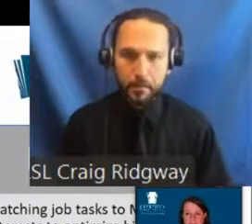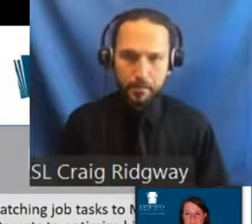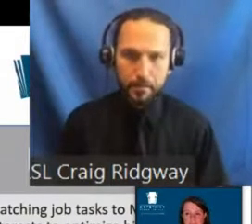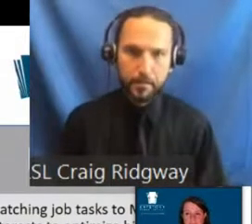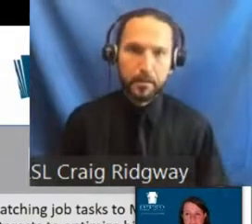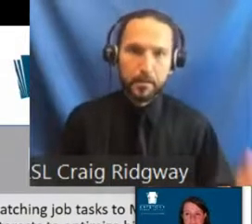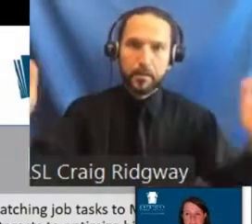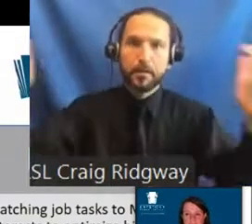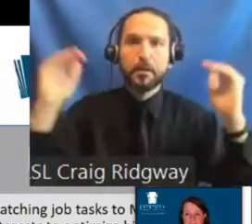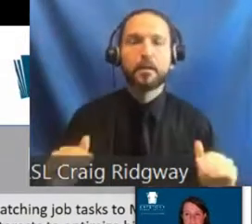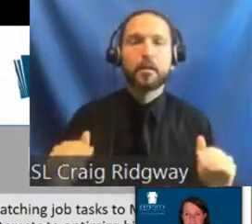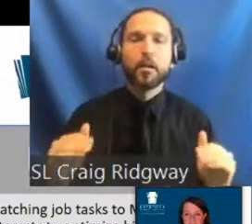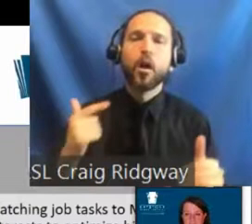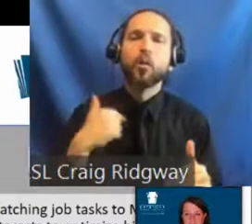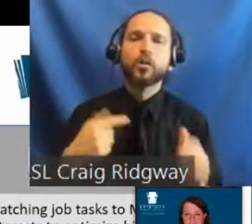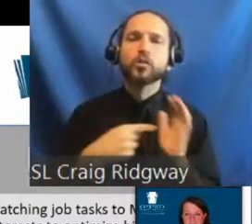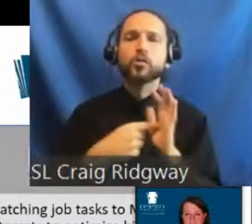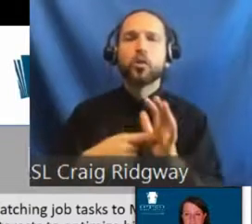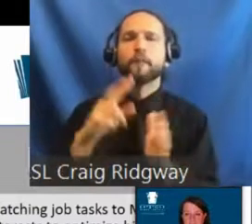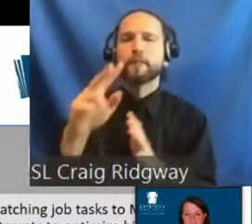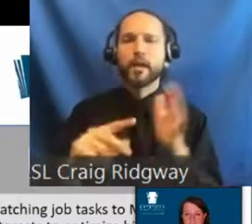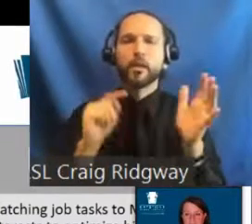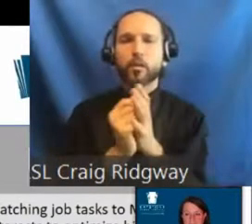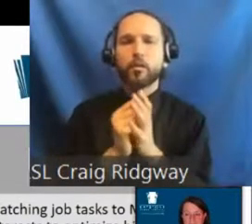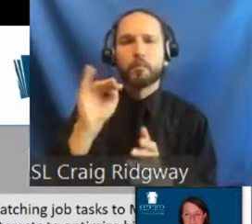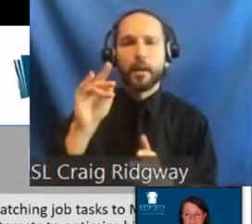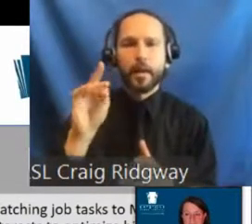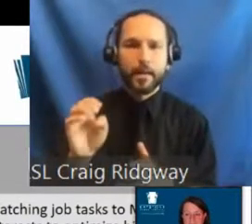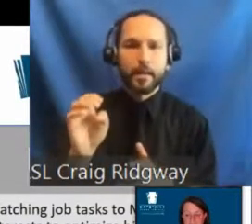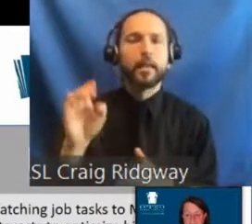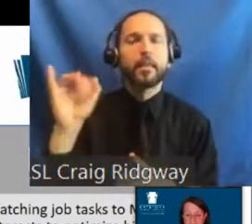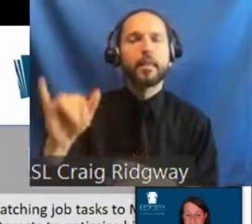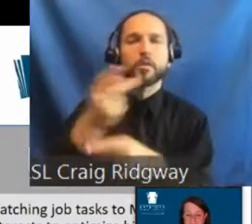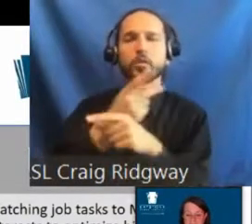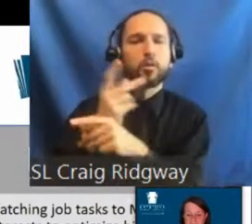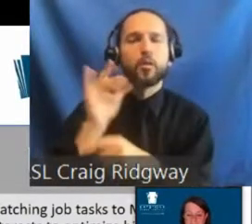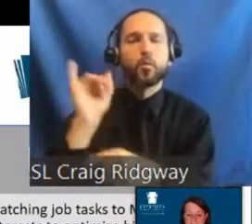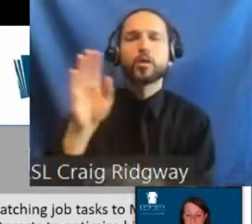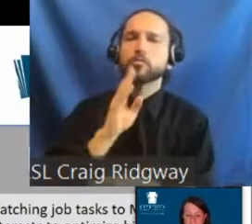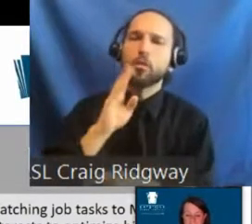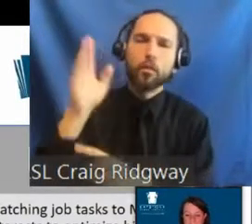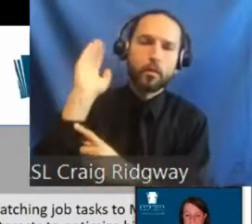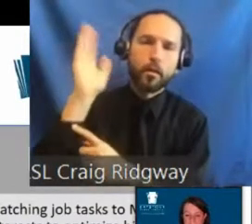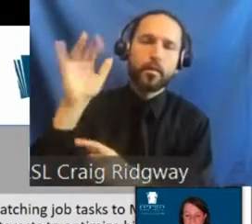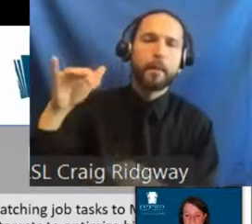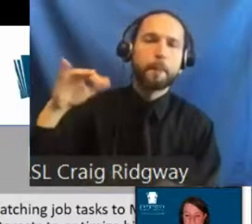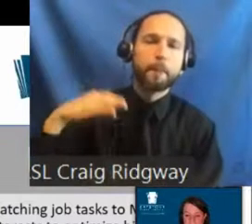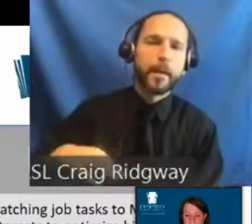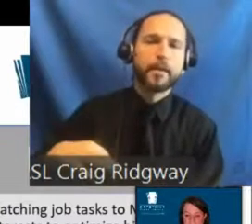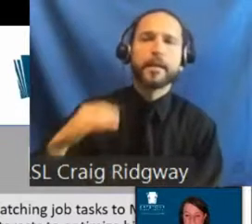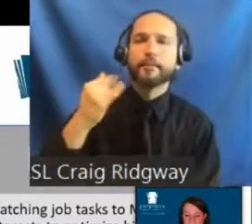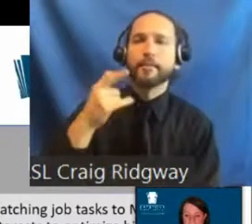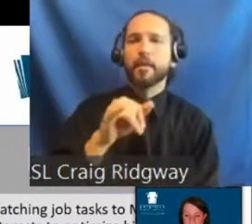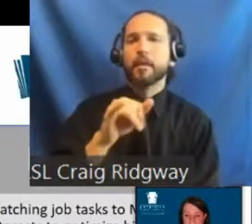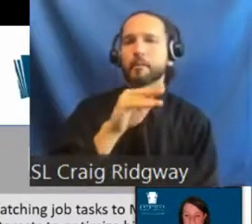Next, I would like to share a short video of Mike. His supervisor will also speak on the benefits of having Mike as an